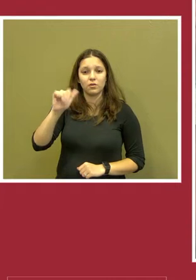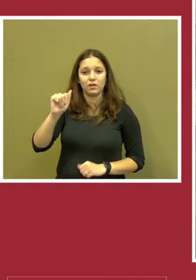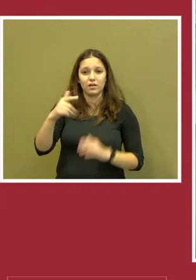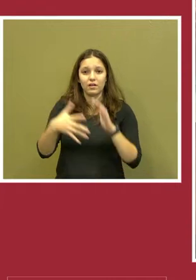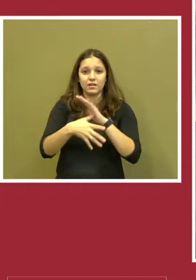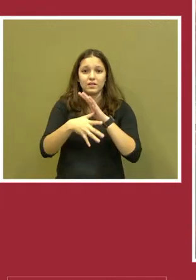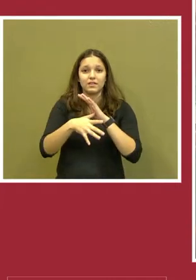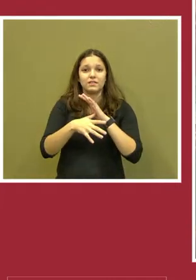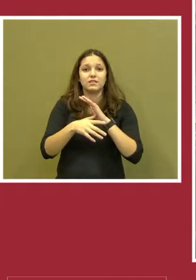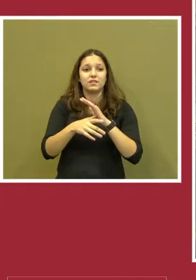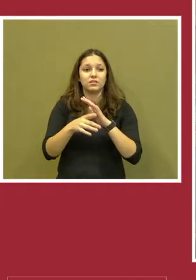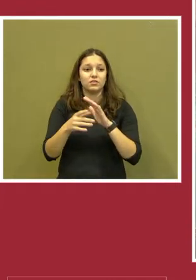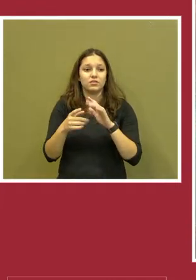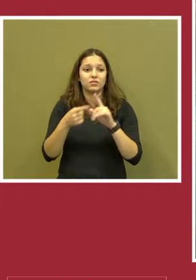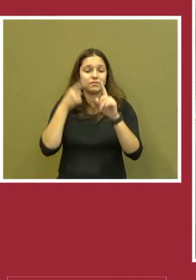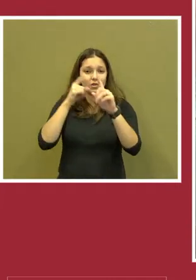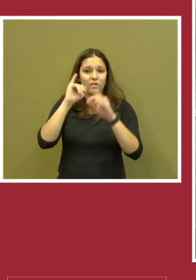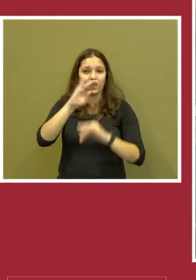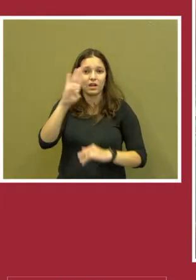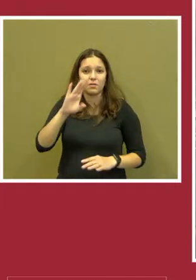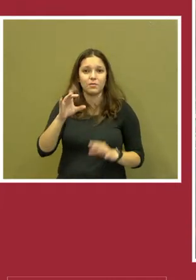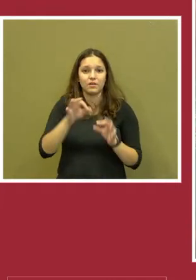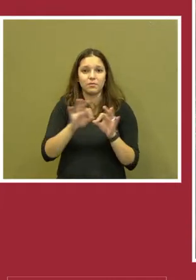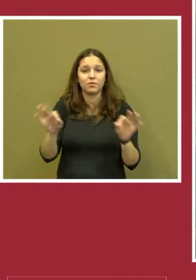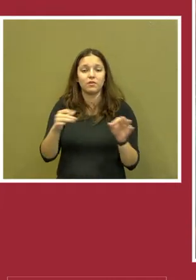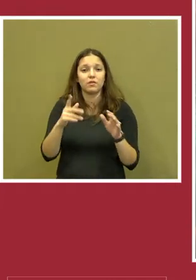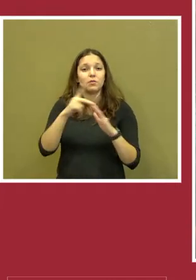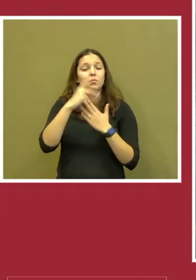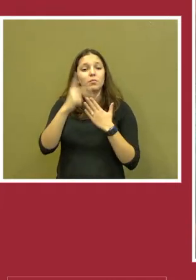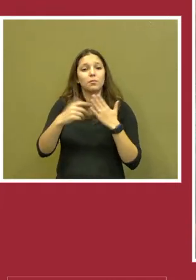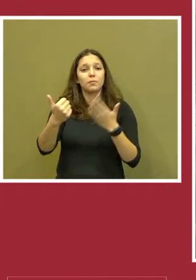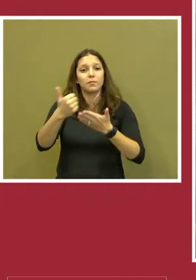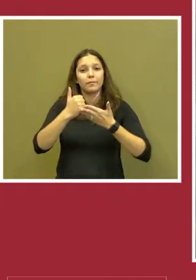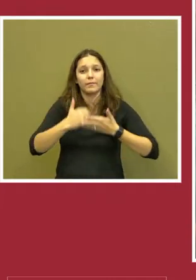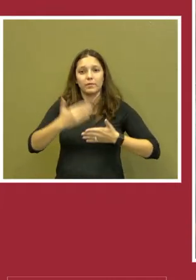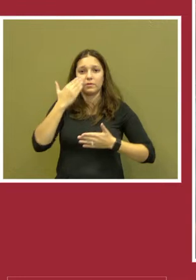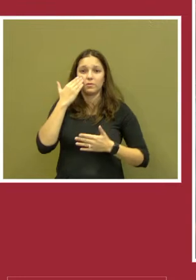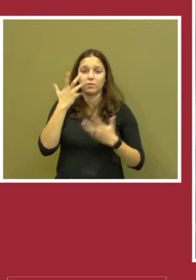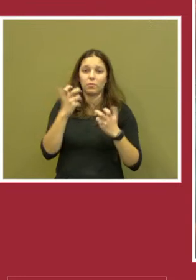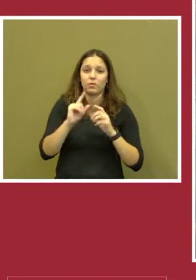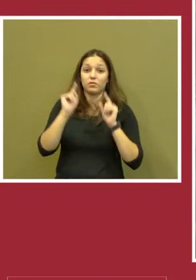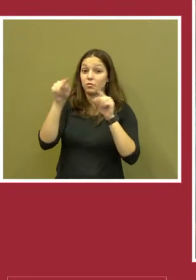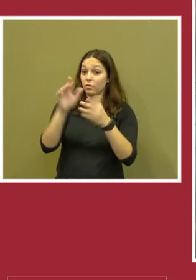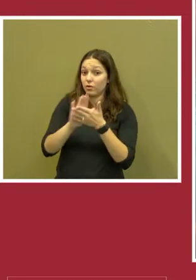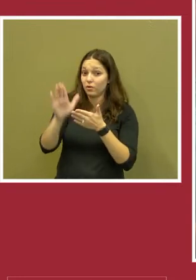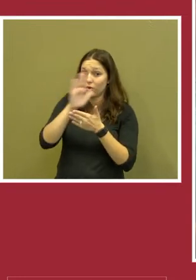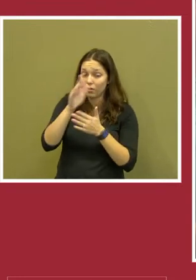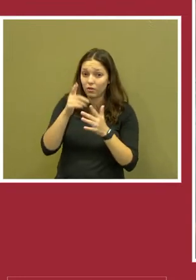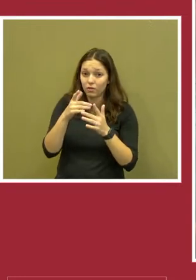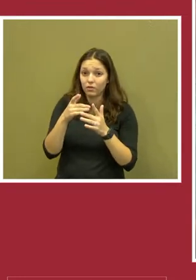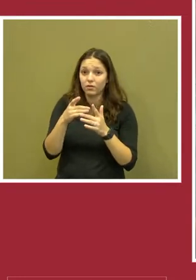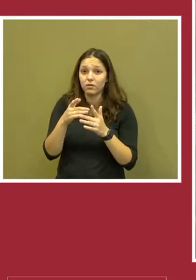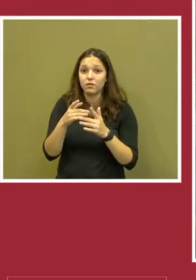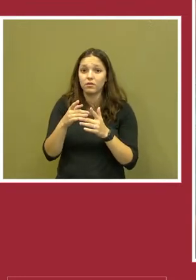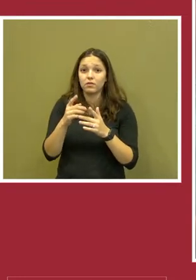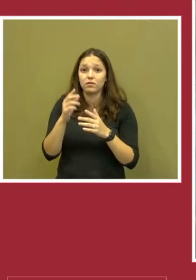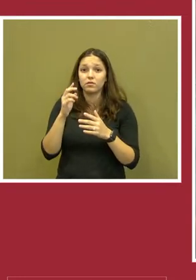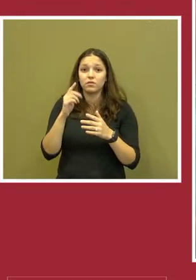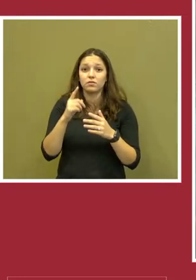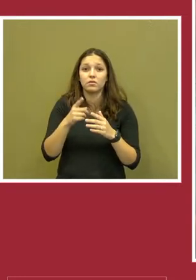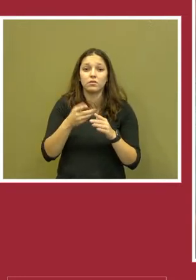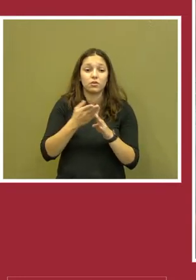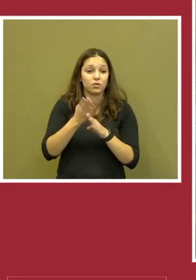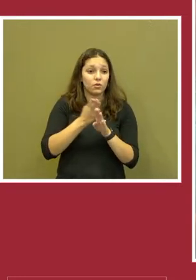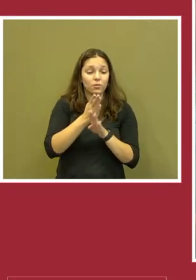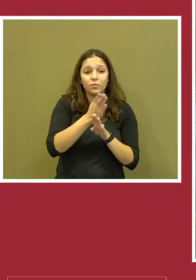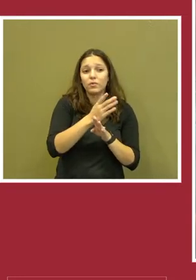pursuing the IB diploma. This program has really helped me like know that I want to go to college and pursue a career and go to graduate